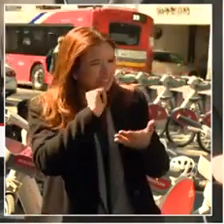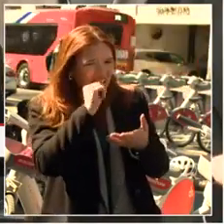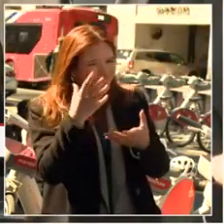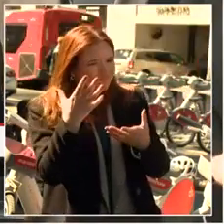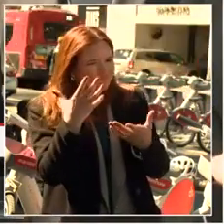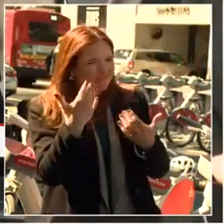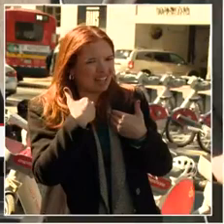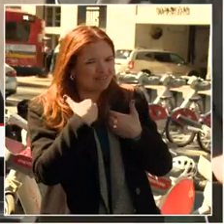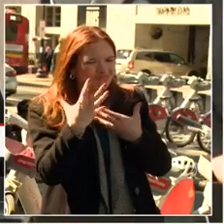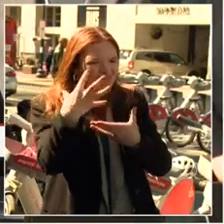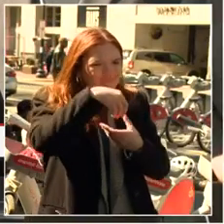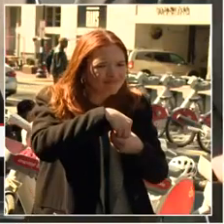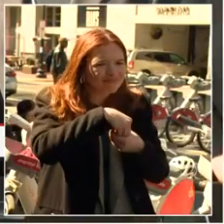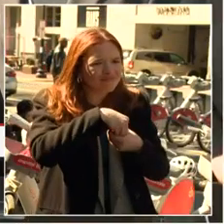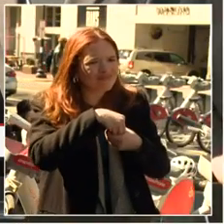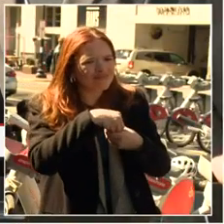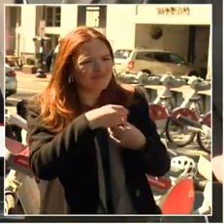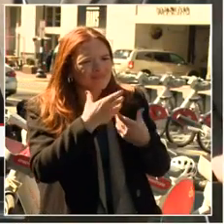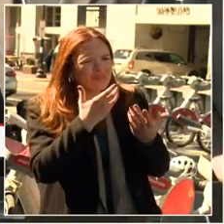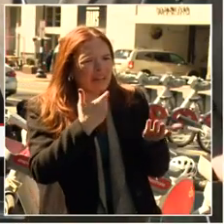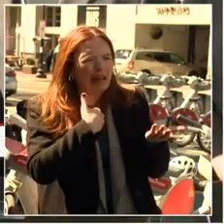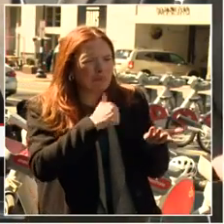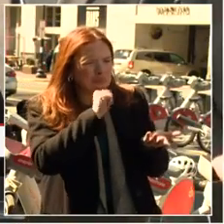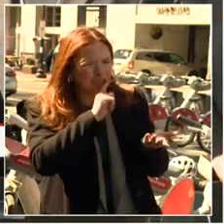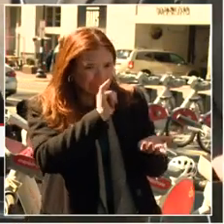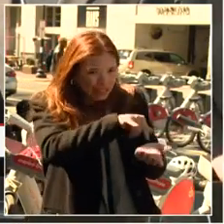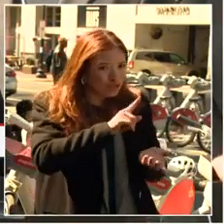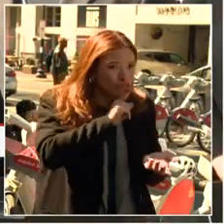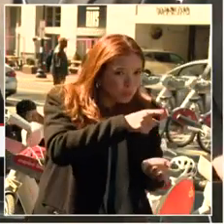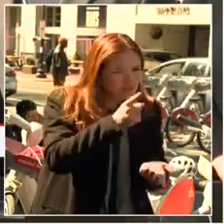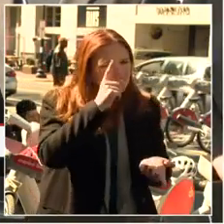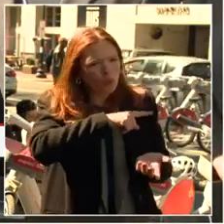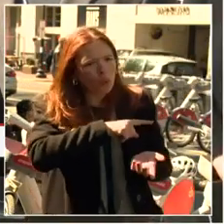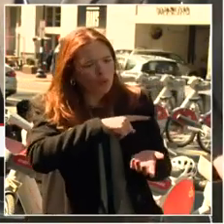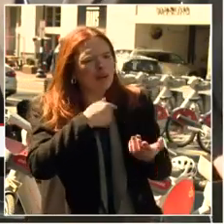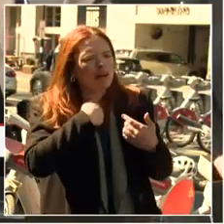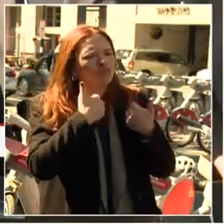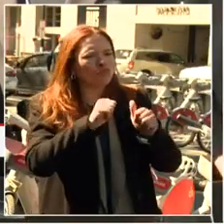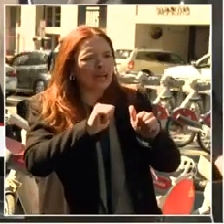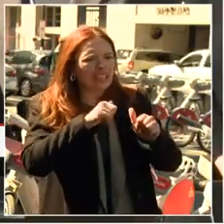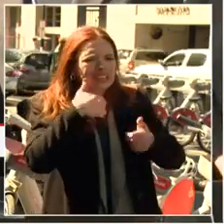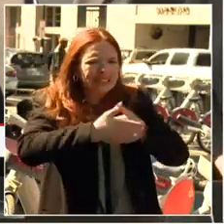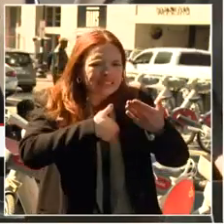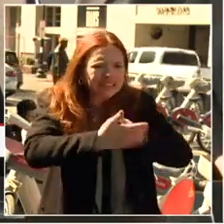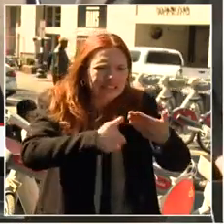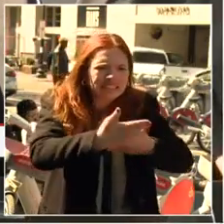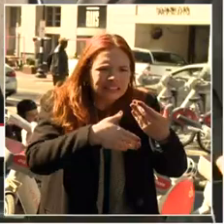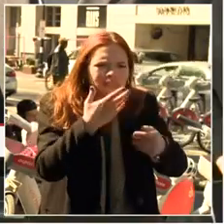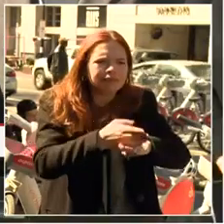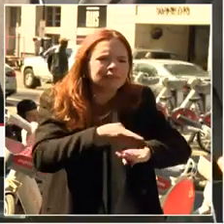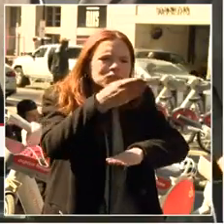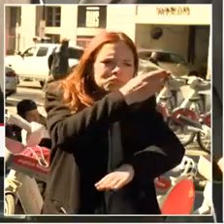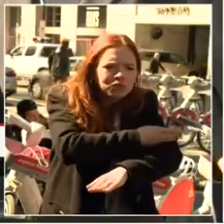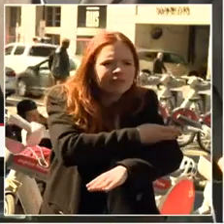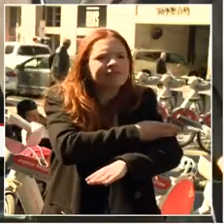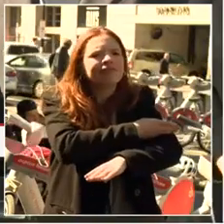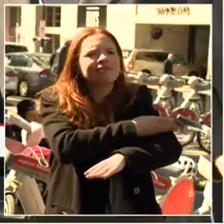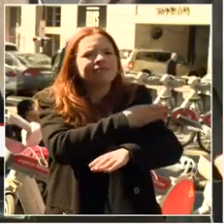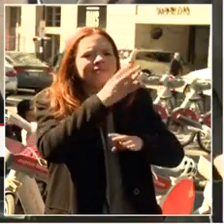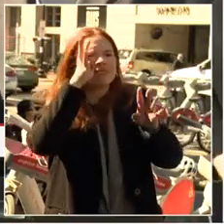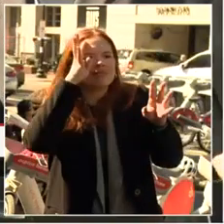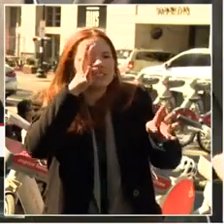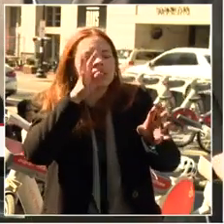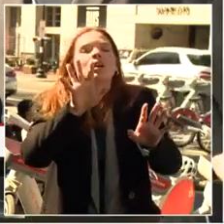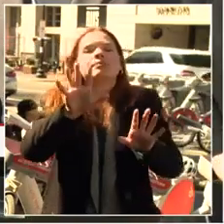true that is and what we're going to do, because with all the struggles, we are working diligently to improve and innovate our education So I got system.